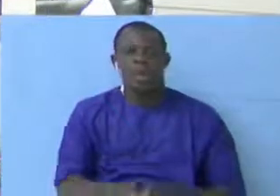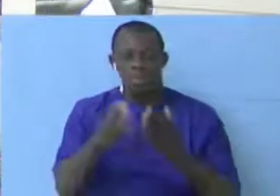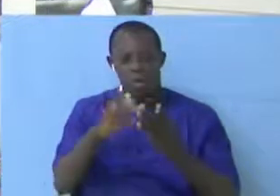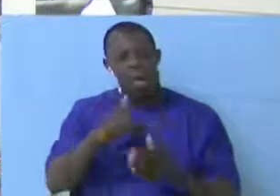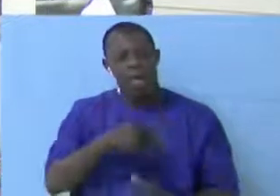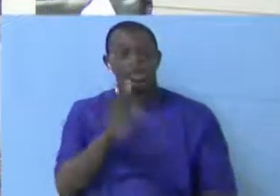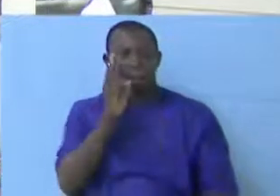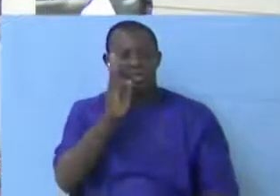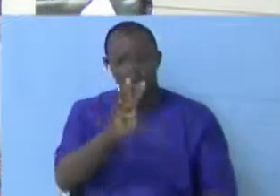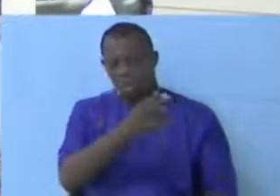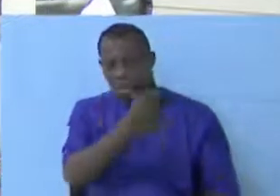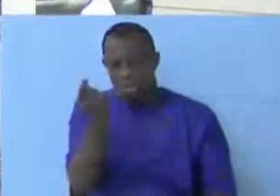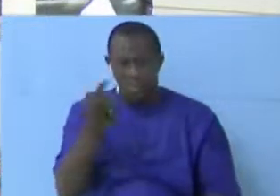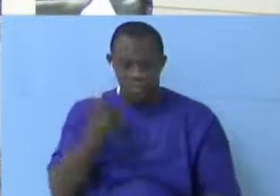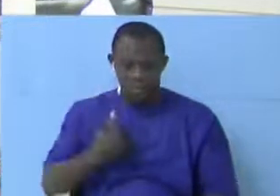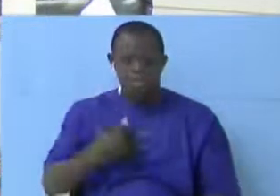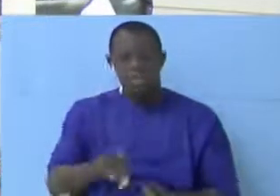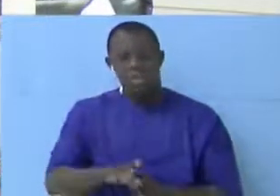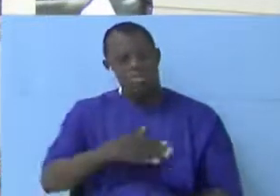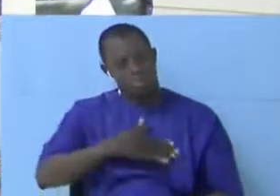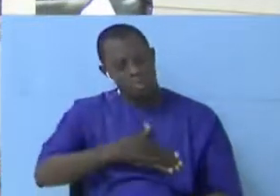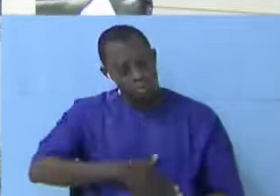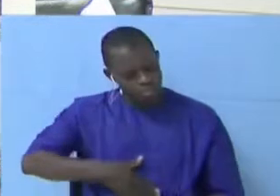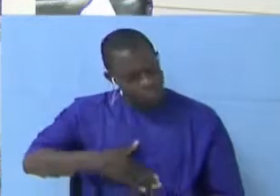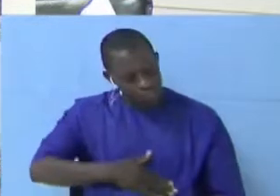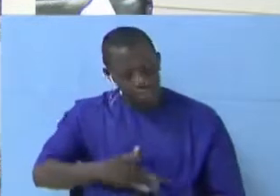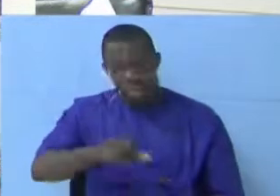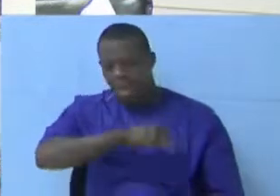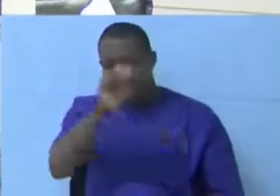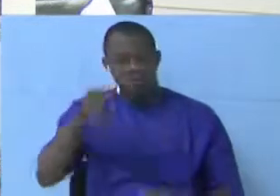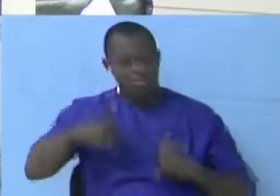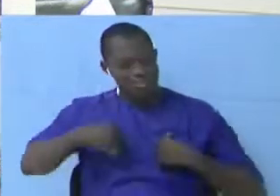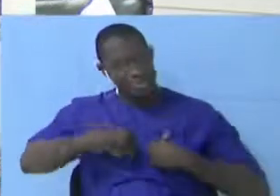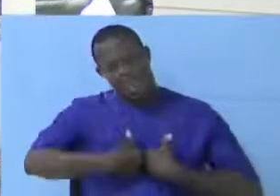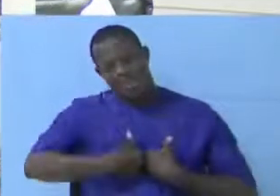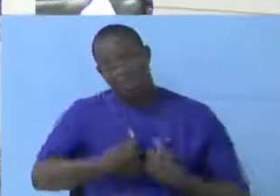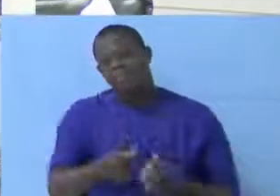way I saw them is they look hungry and they look tired. Wow.